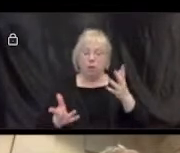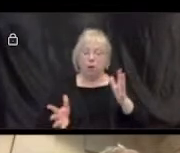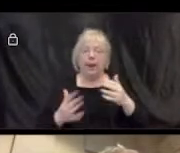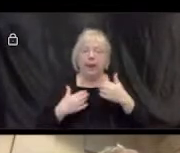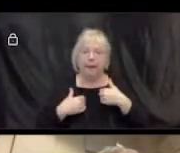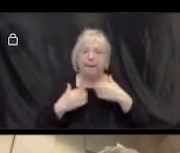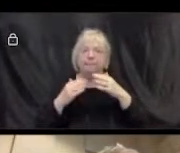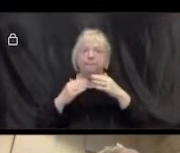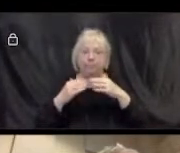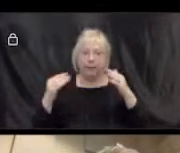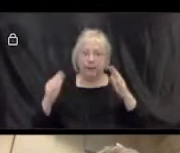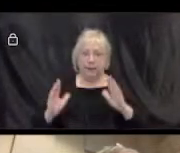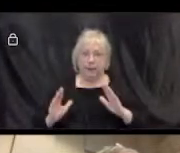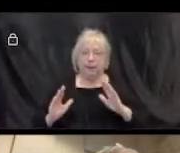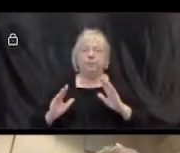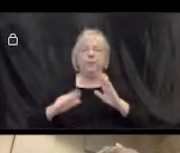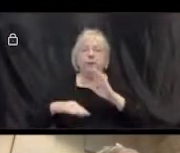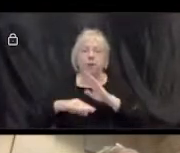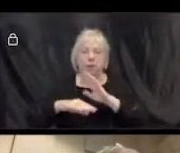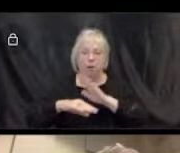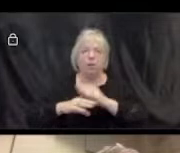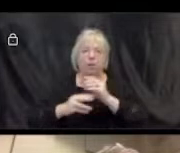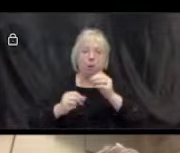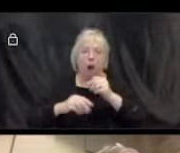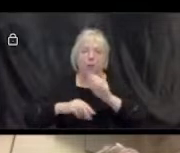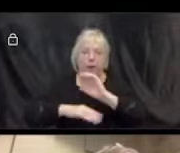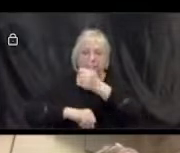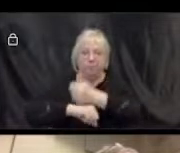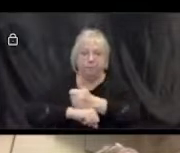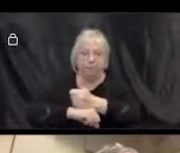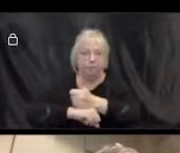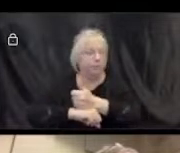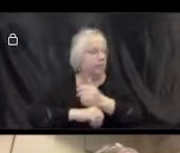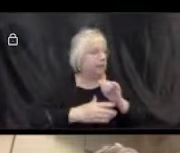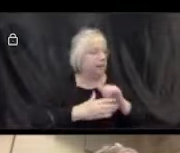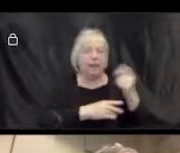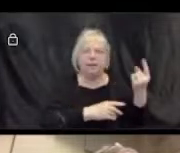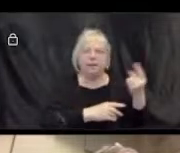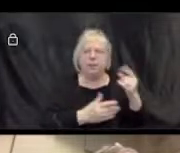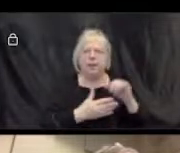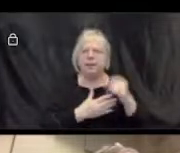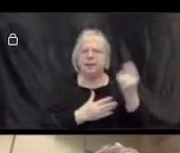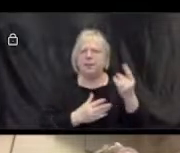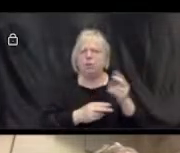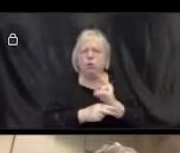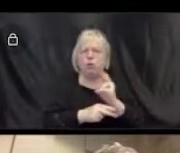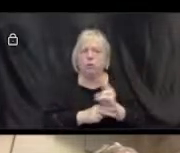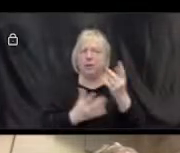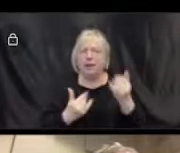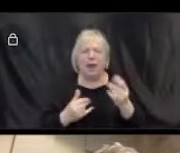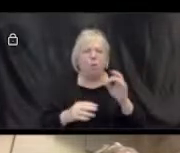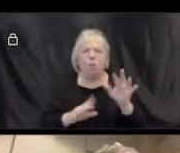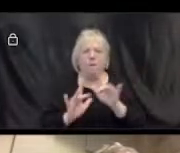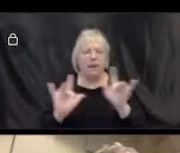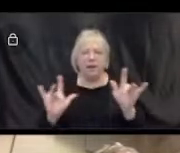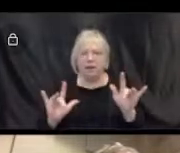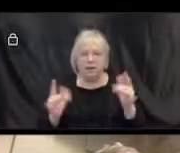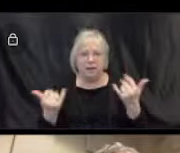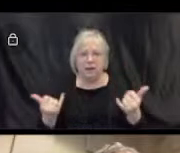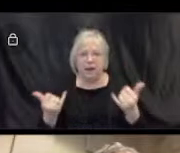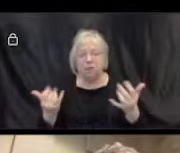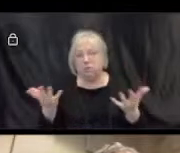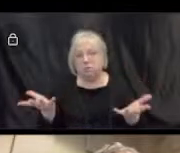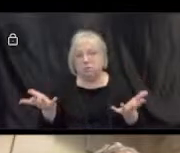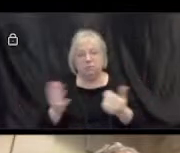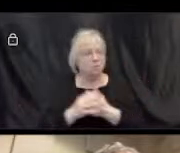the property, a dwelling. Is that something that is used right now, or is that something that is not being